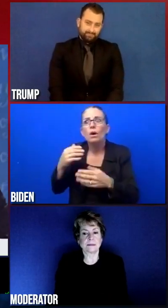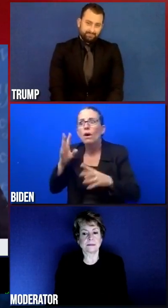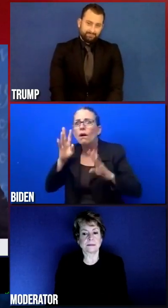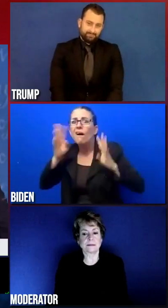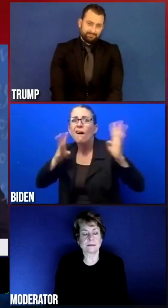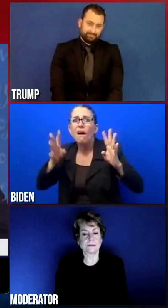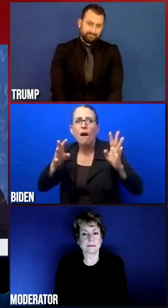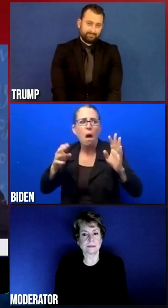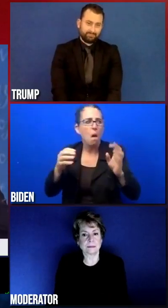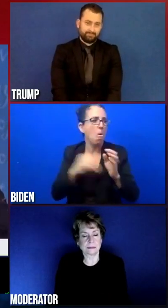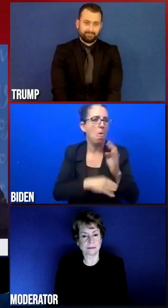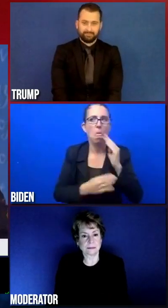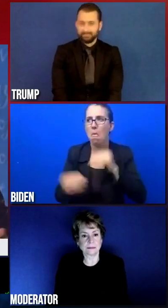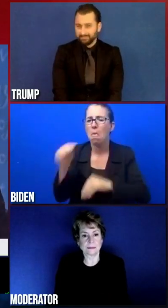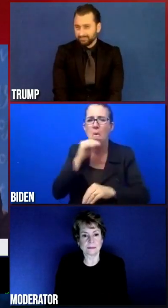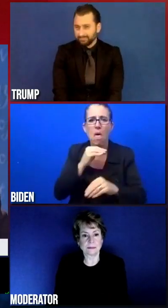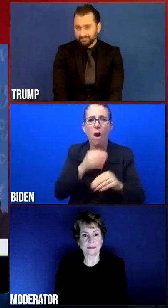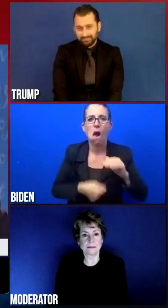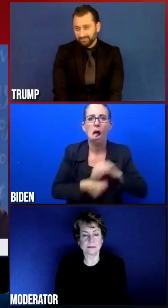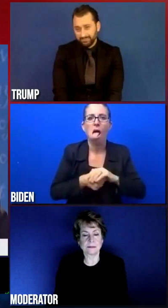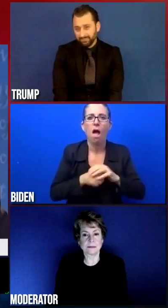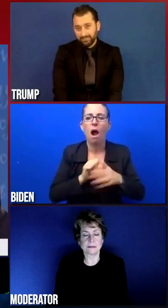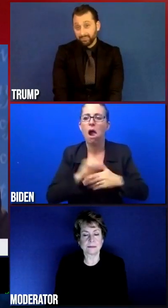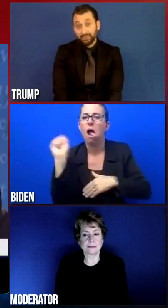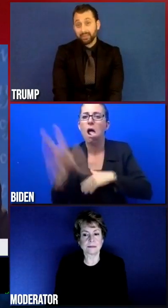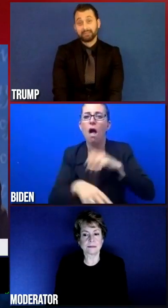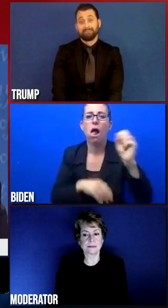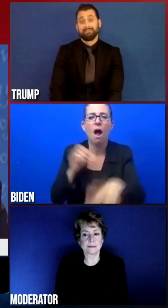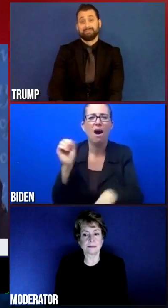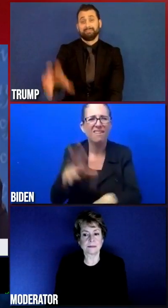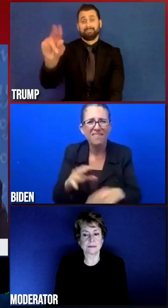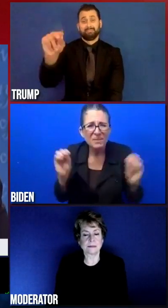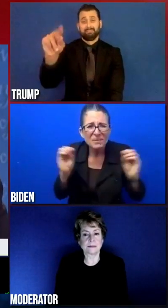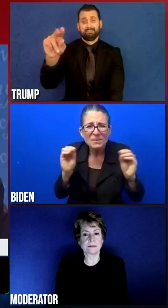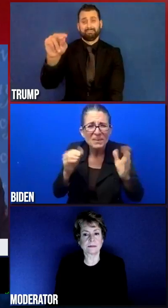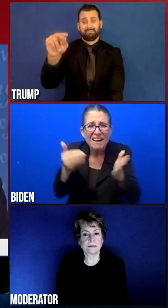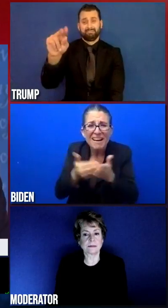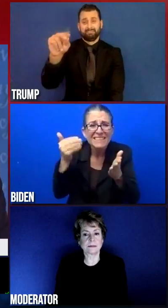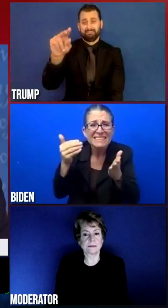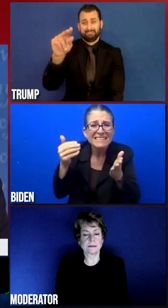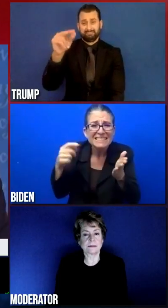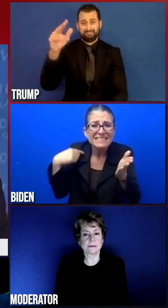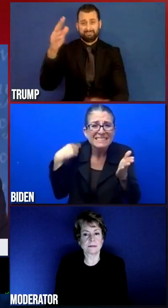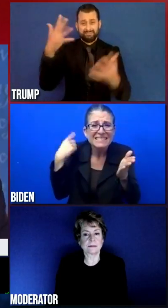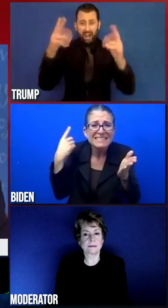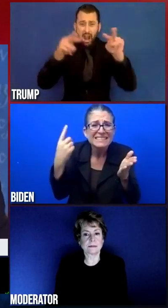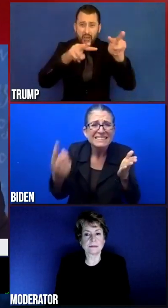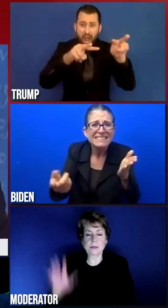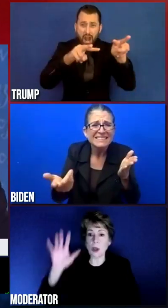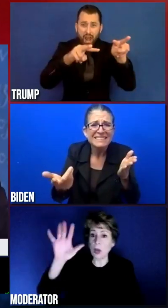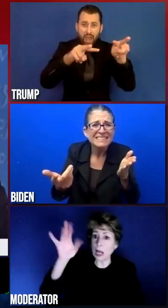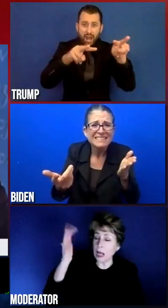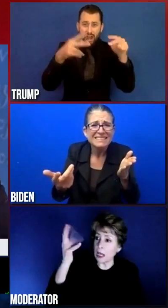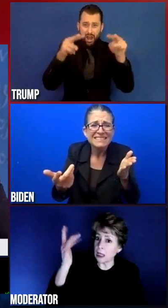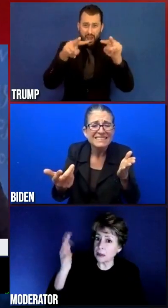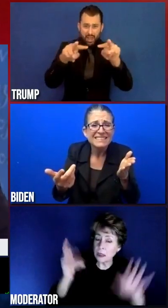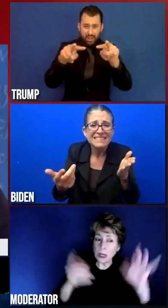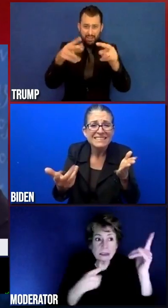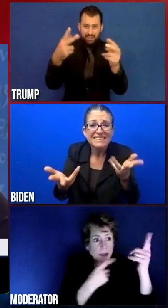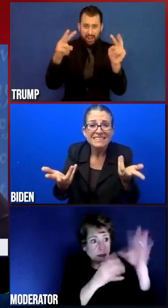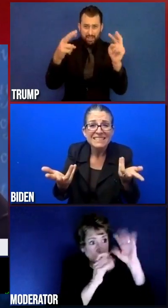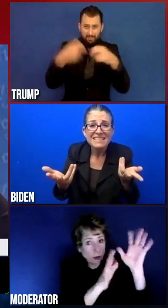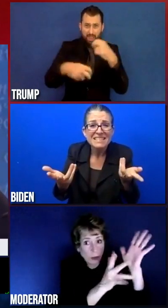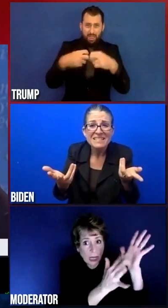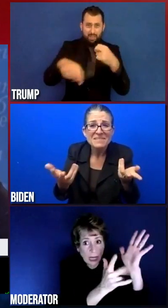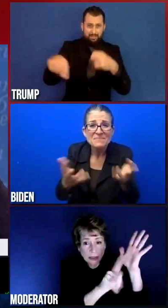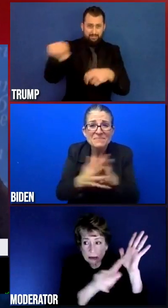it's a fraudulent process. It's already been established. Take a look at Carolyn Maloney's race. I asked you had an opportunity to respond. Look at Carolyn Maloney. Go ahead. They have no